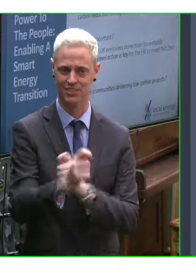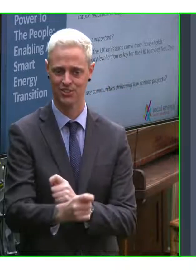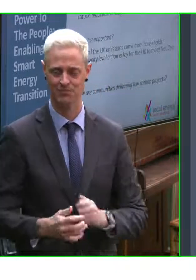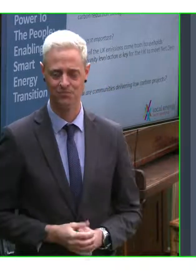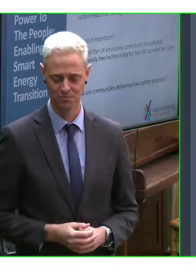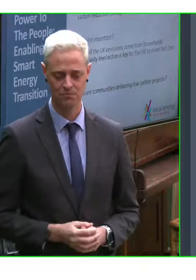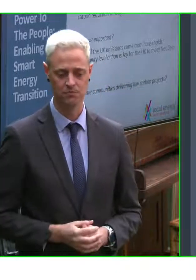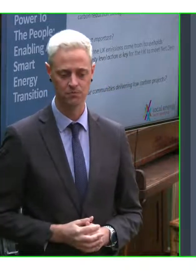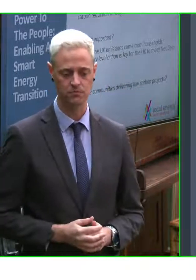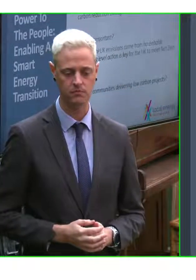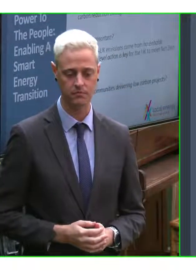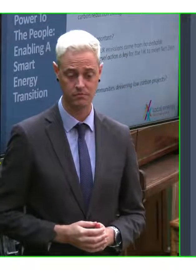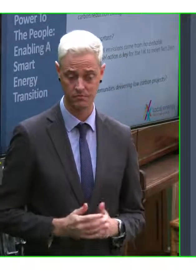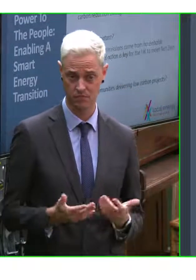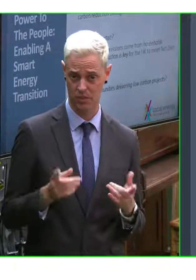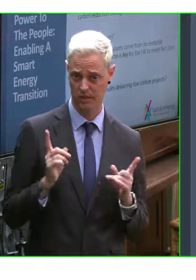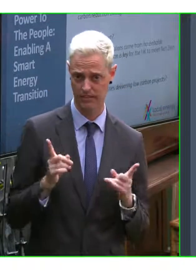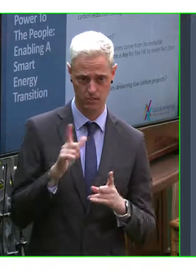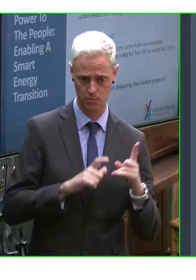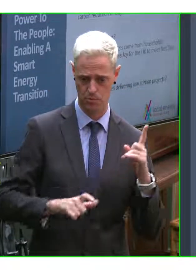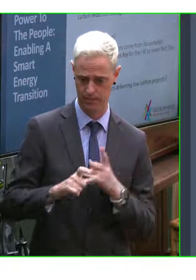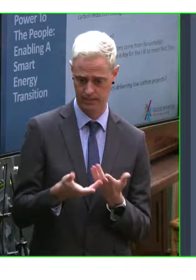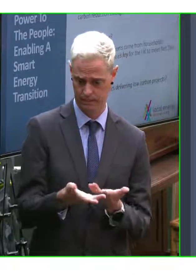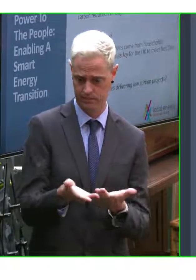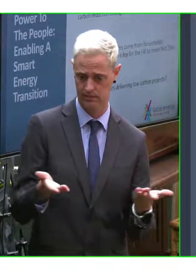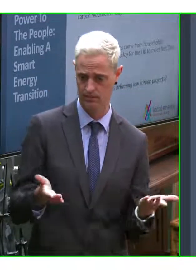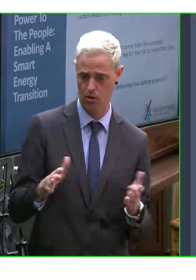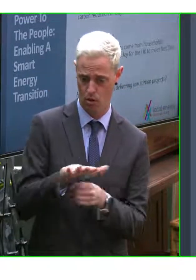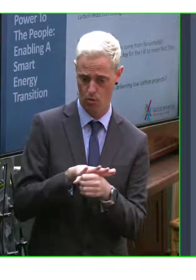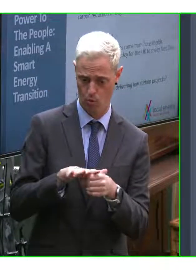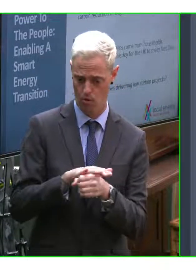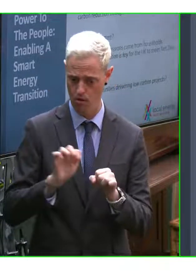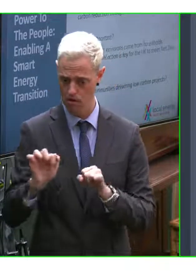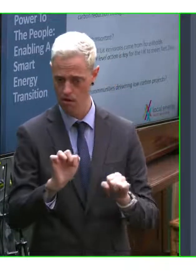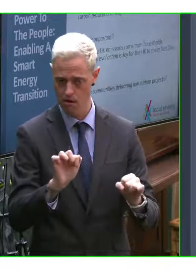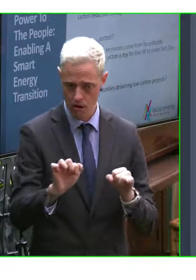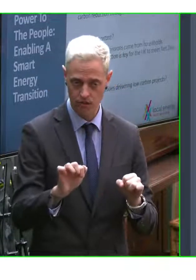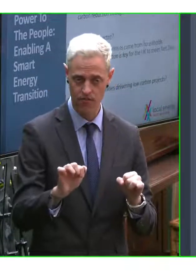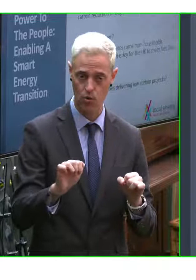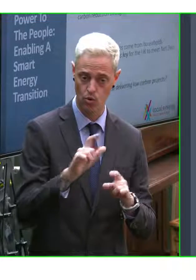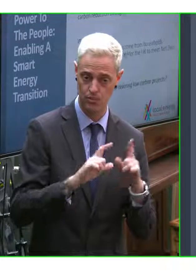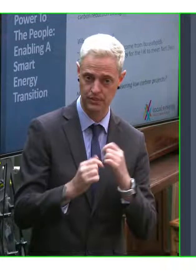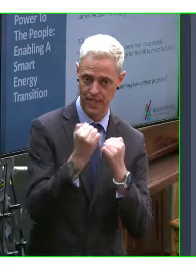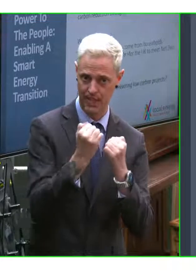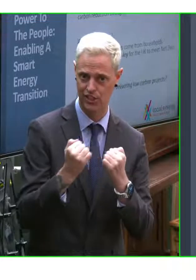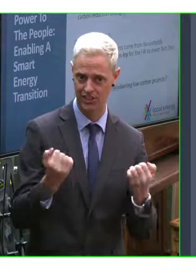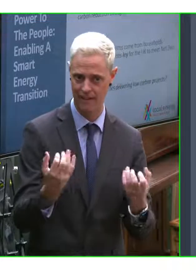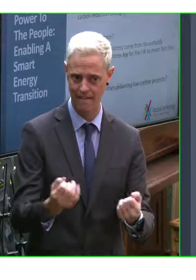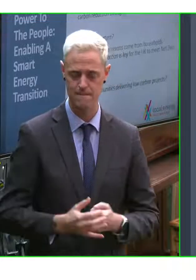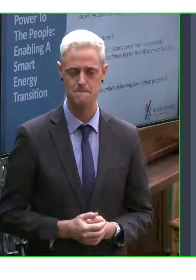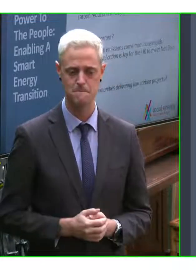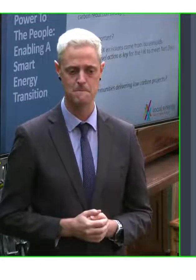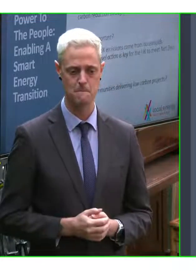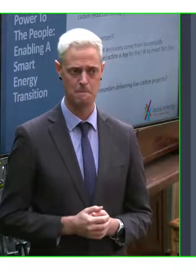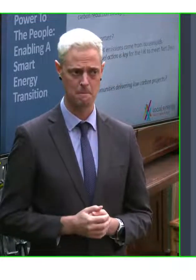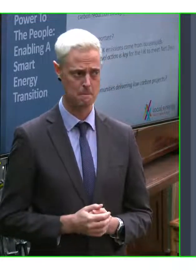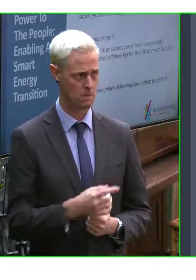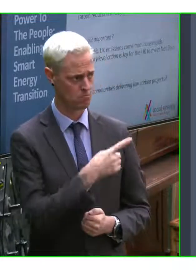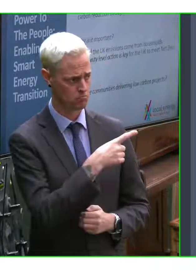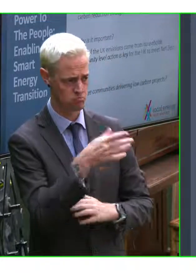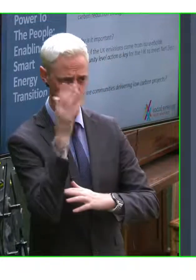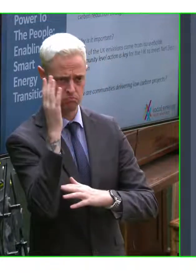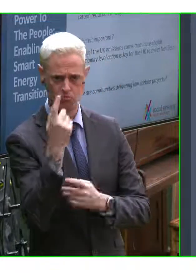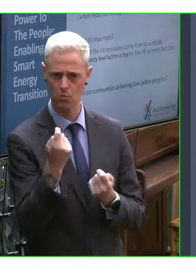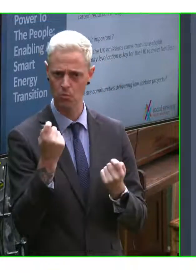really appropriate to what communities are trying to do in their locality through community energy. So we've not really heard much about community energy today.